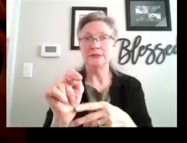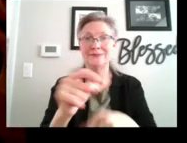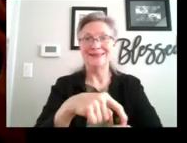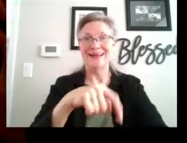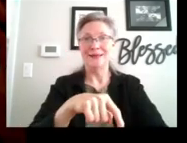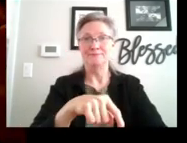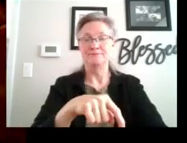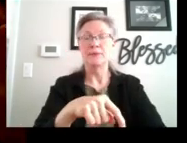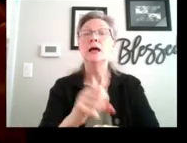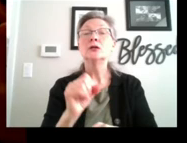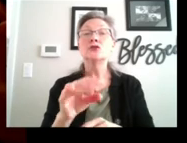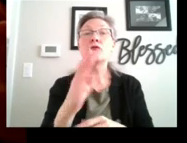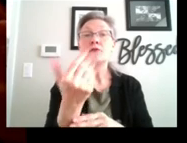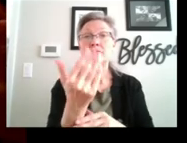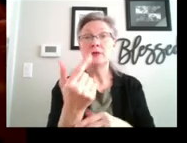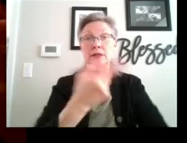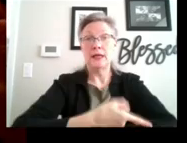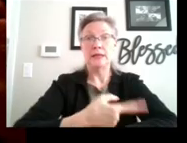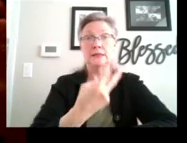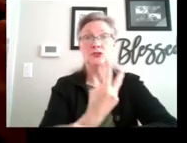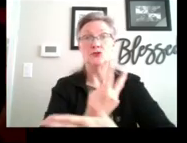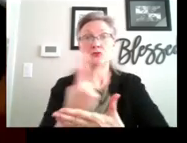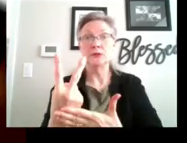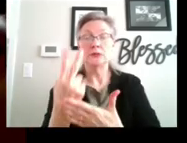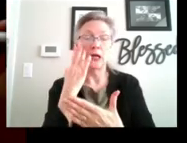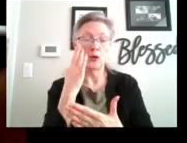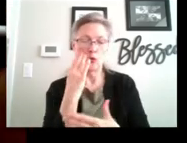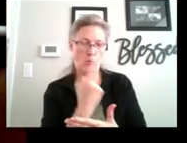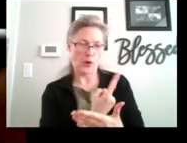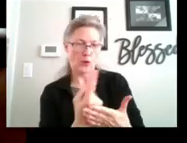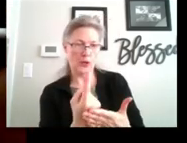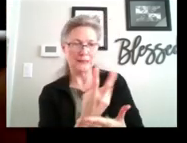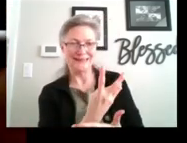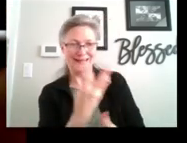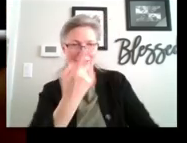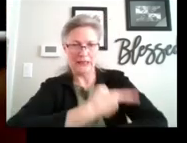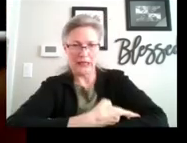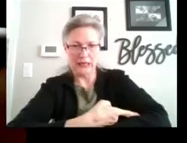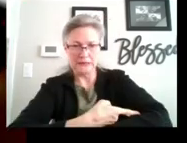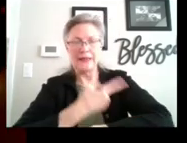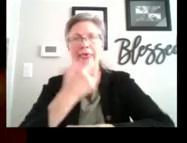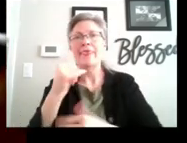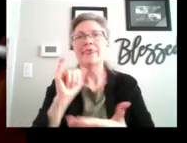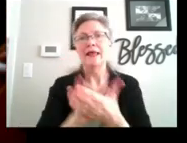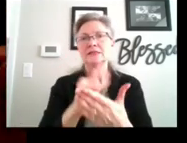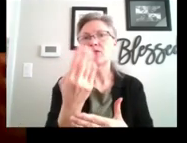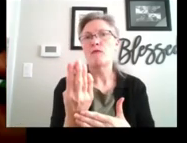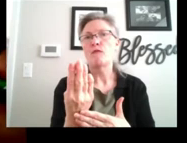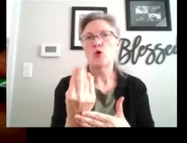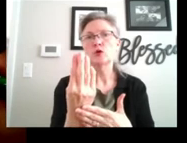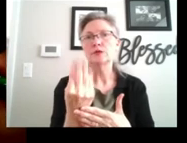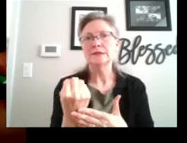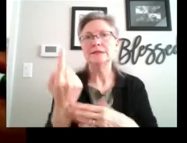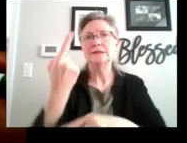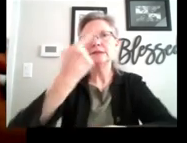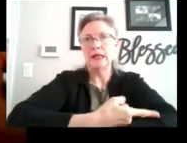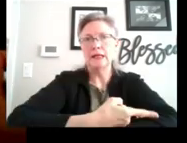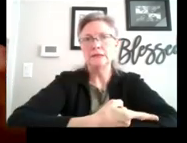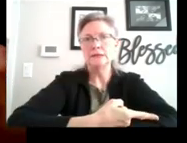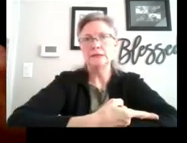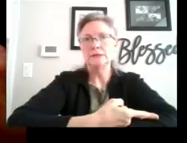time. So 15 days and 2 weeks. Well, I know that 1 week has 7 days in it, so that would be 14 days,